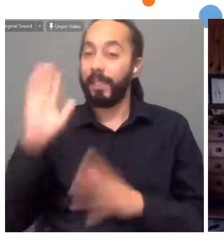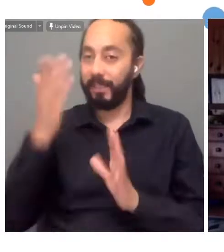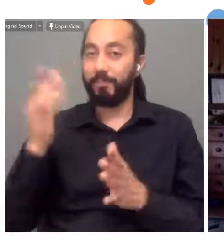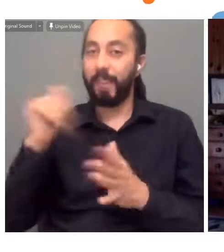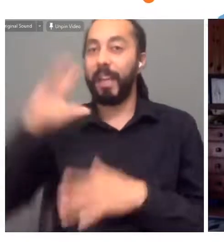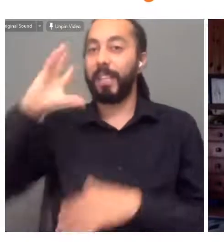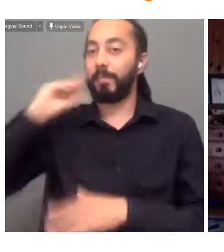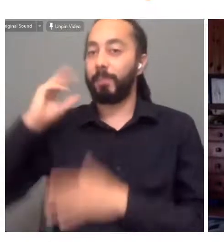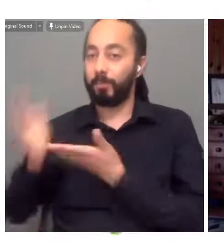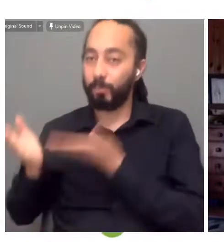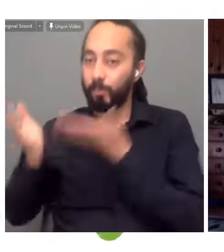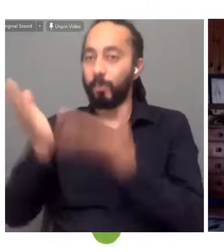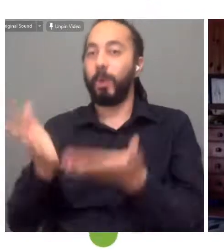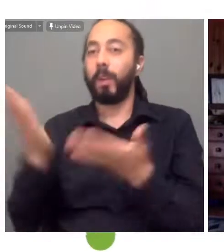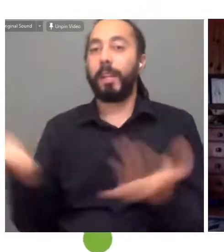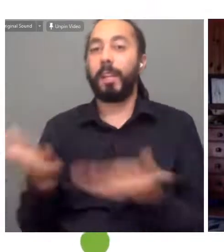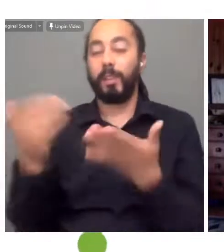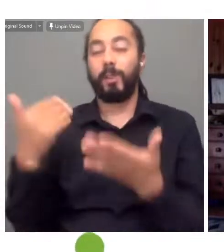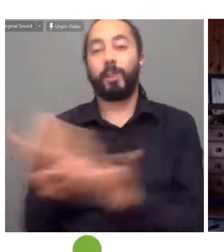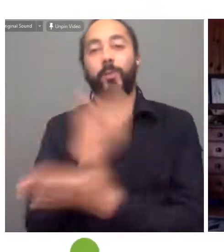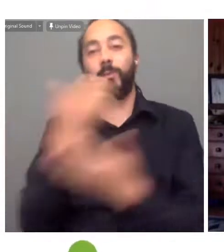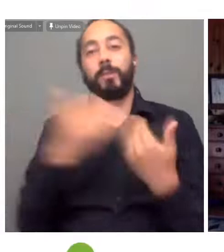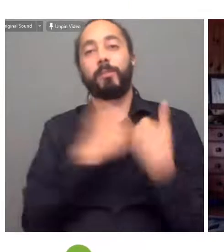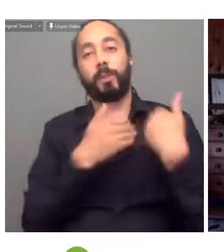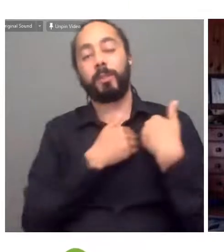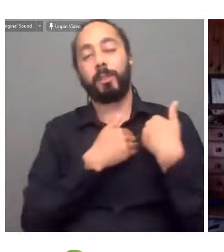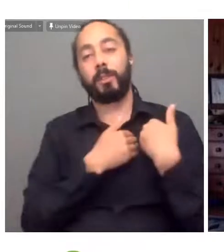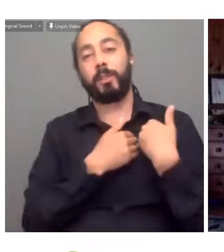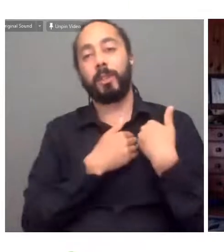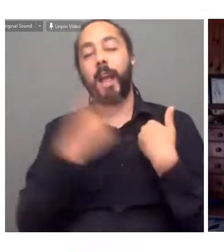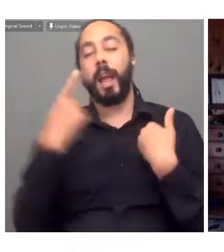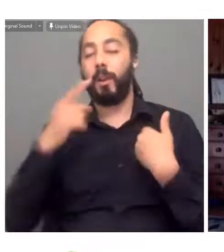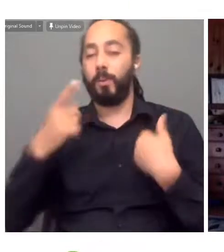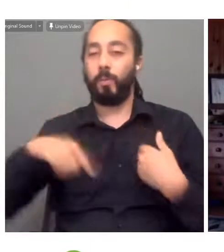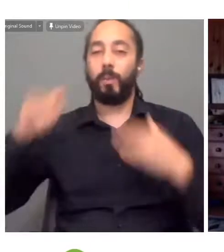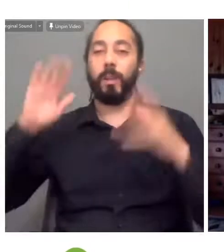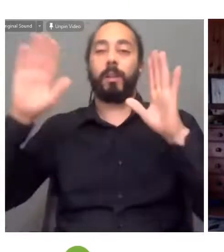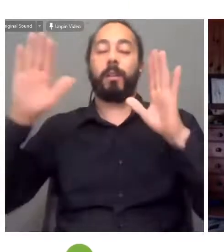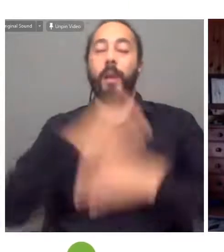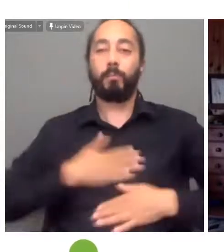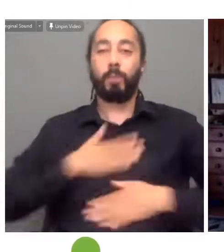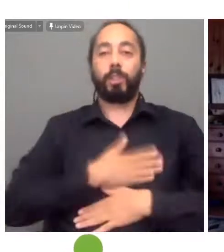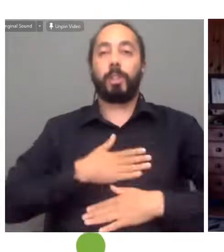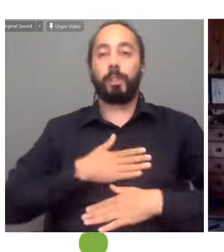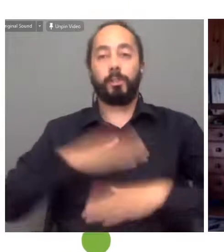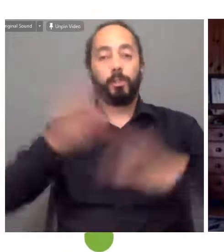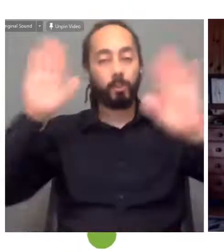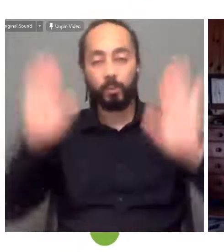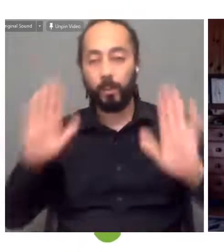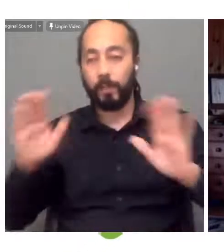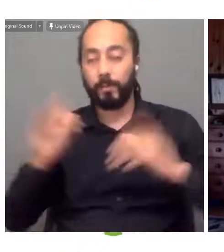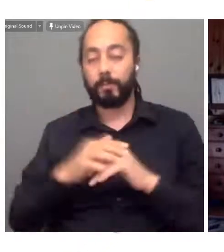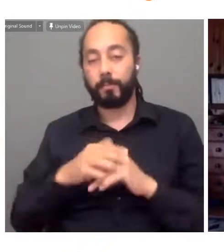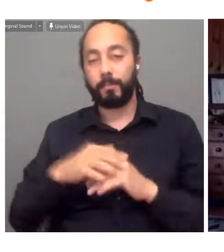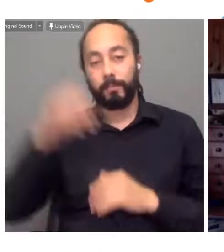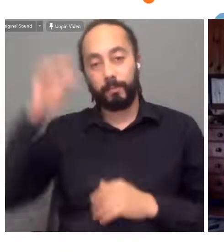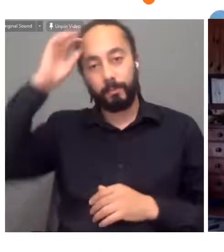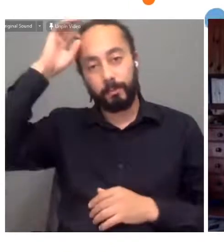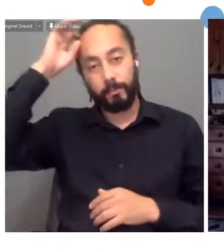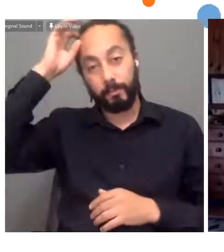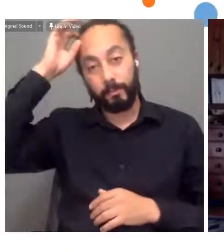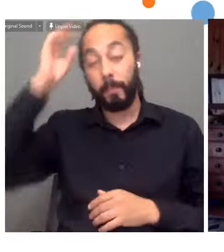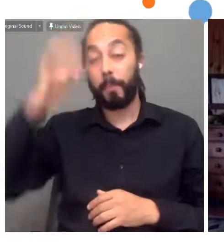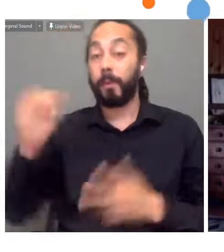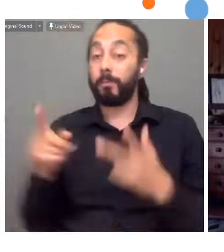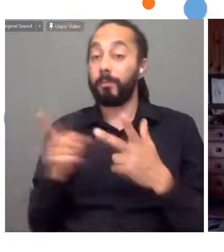responsibilities, to our great appreciation. And in addition, you are responsive to our needs,